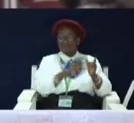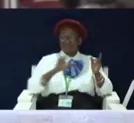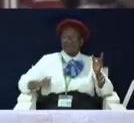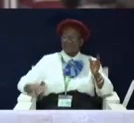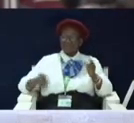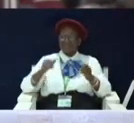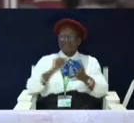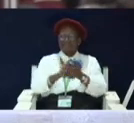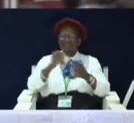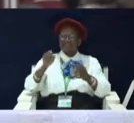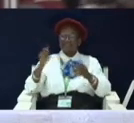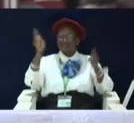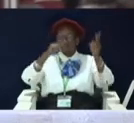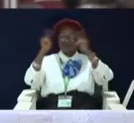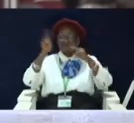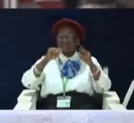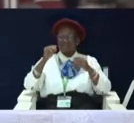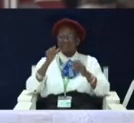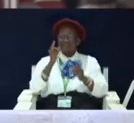They